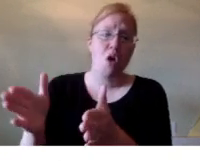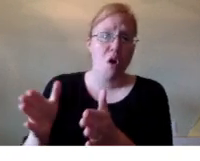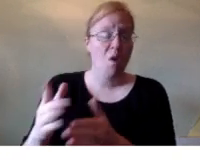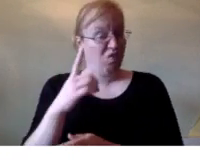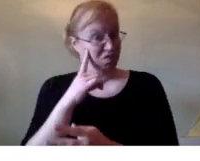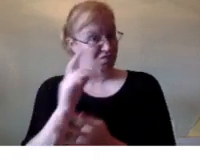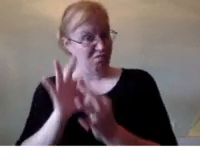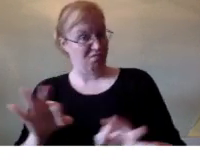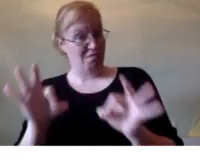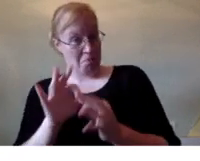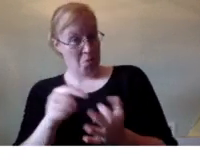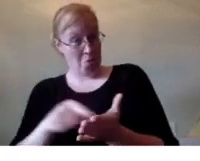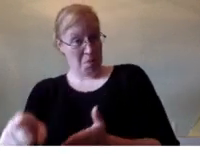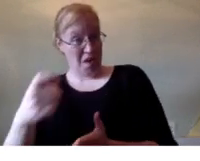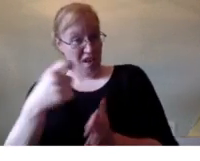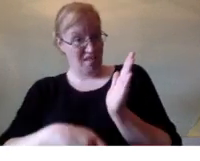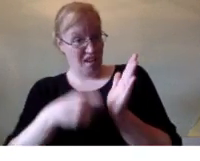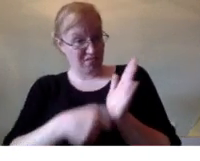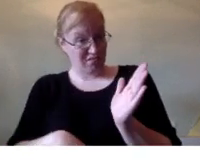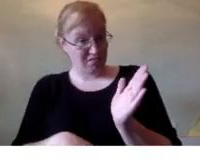think it's important that we pay taxes?